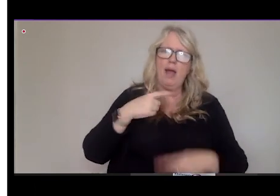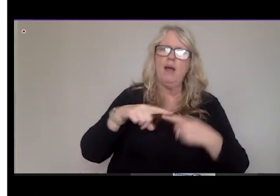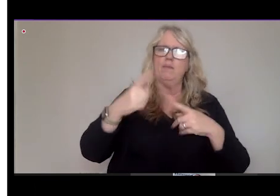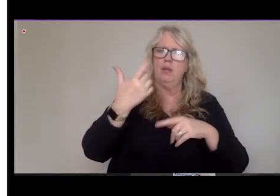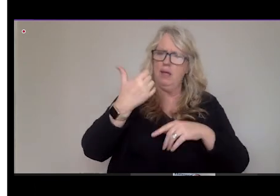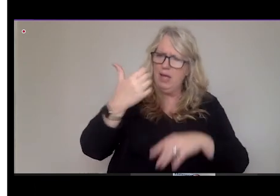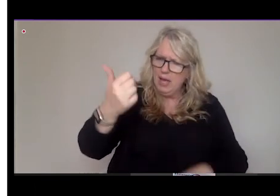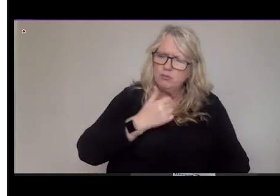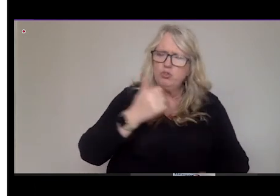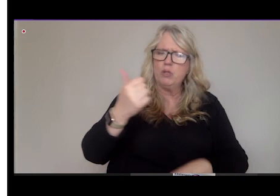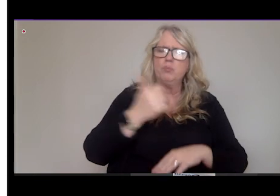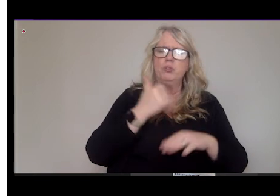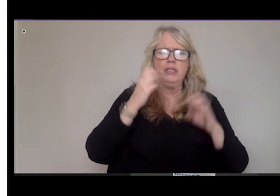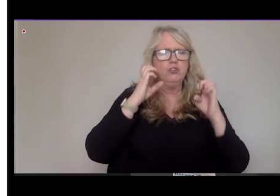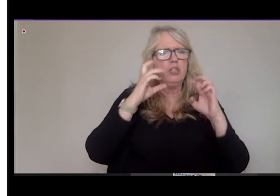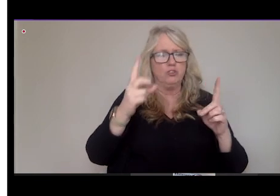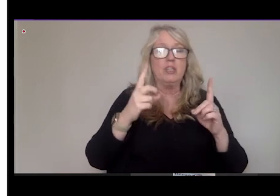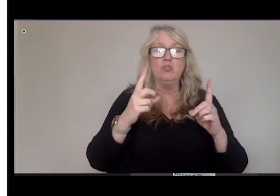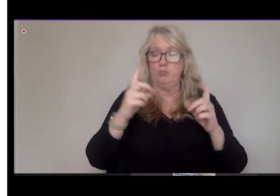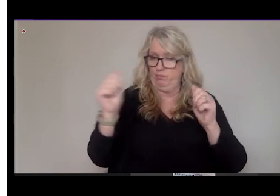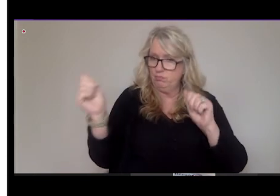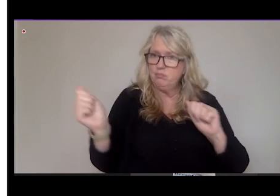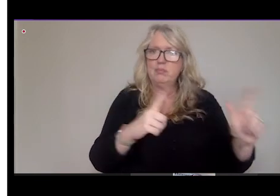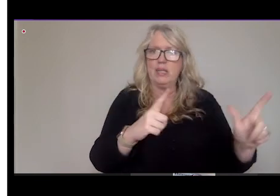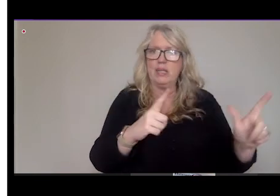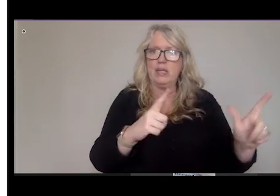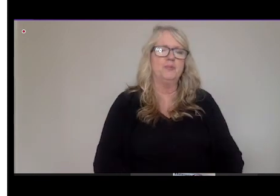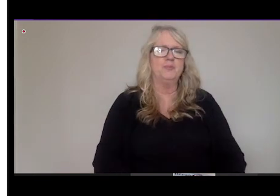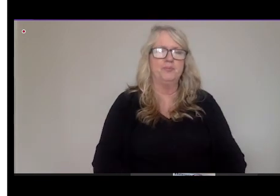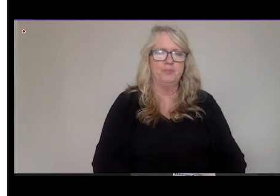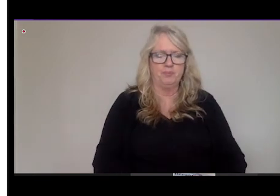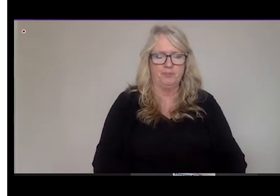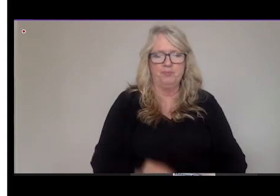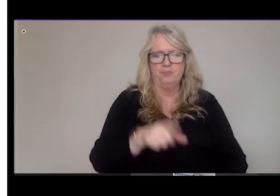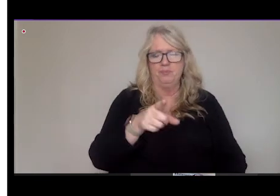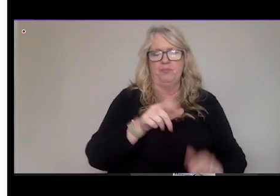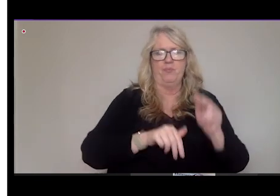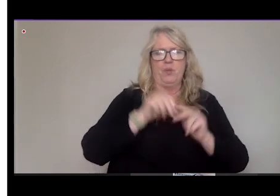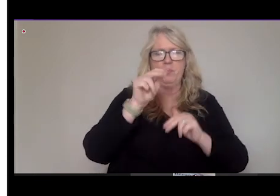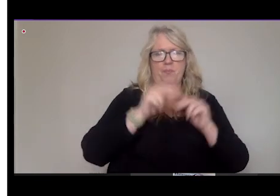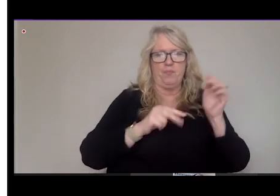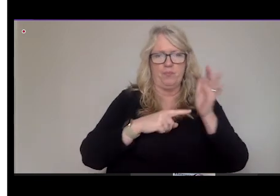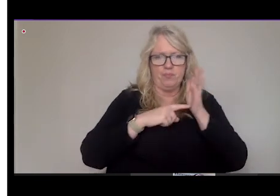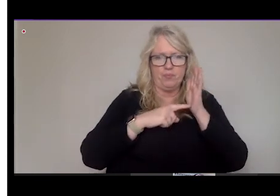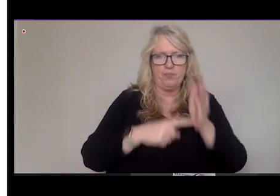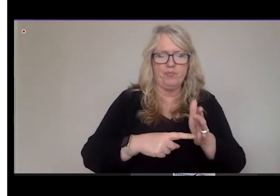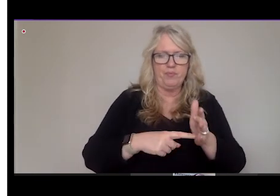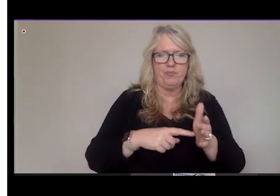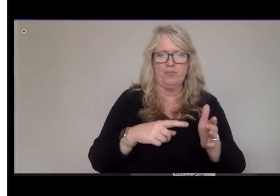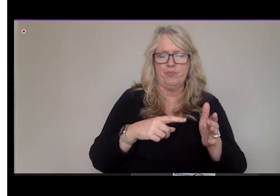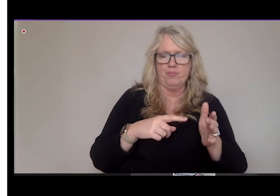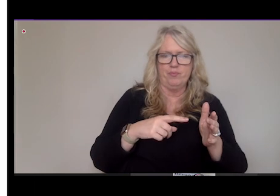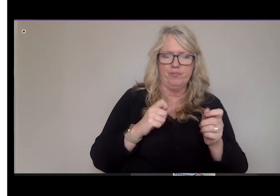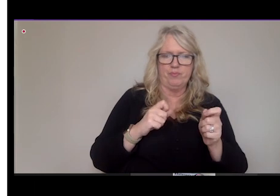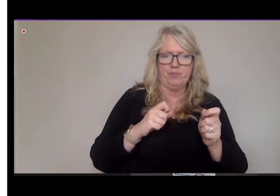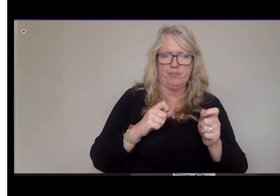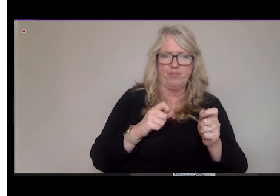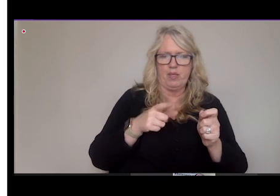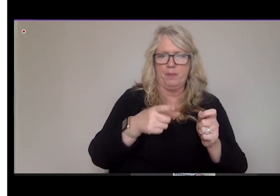Why not have transportation education? Next slide, please. We built a model.